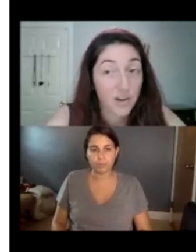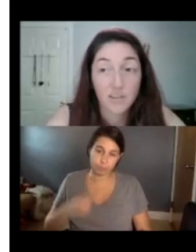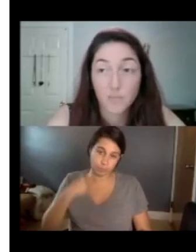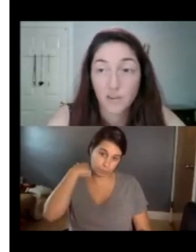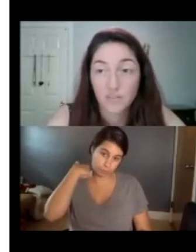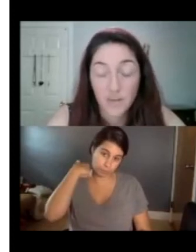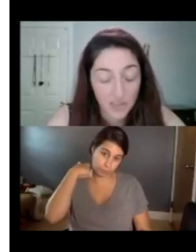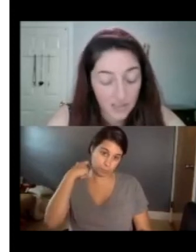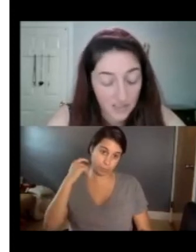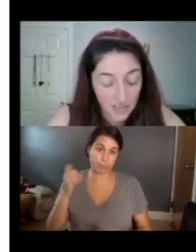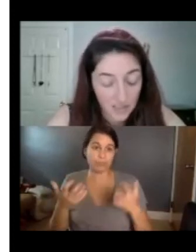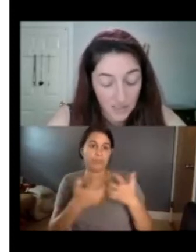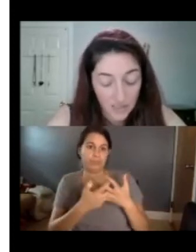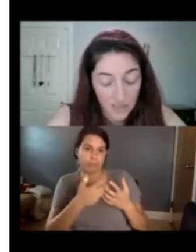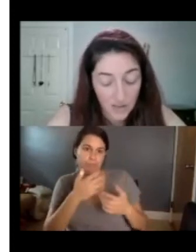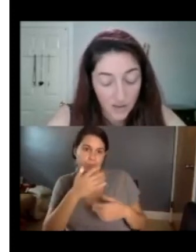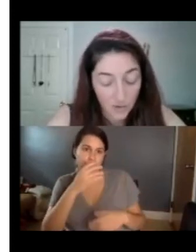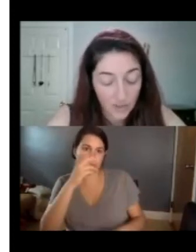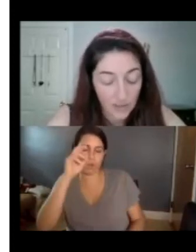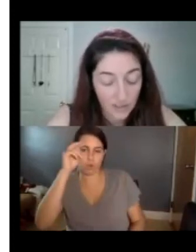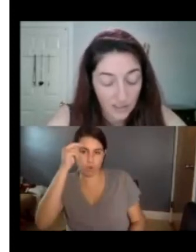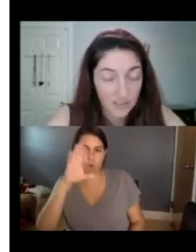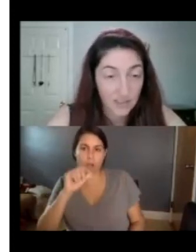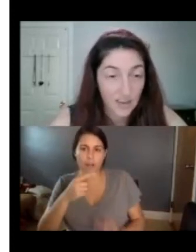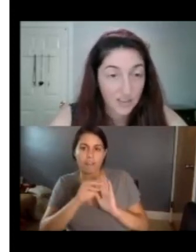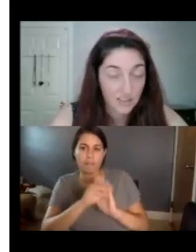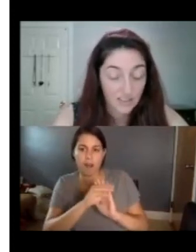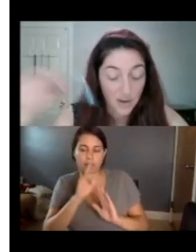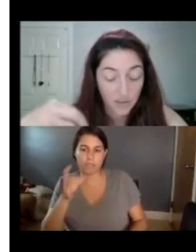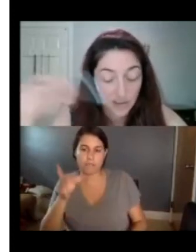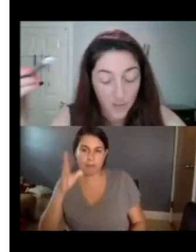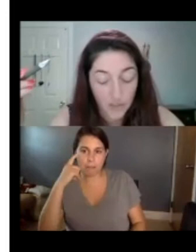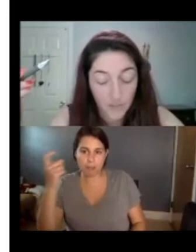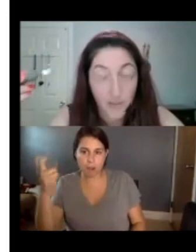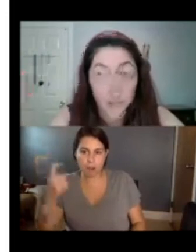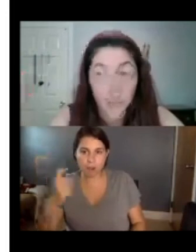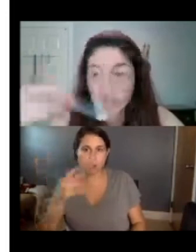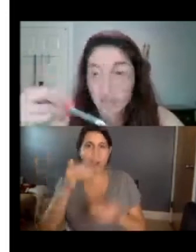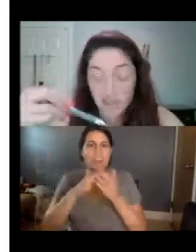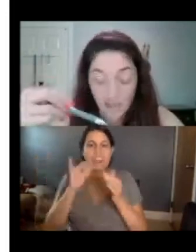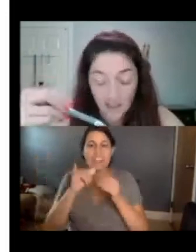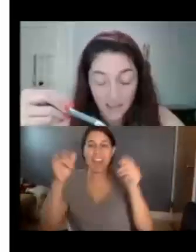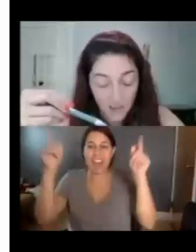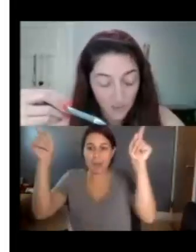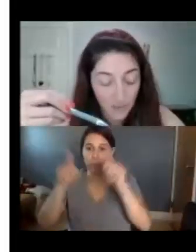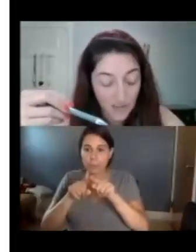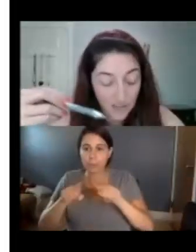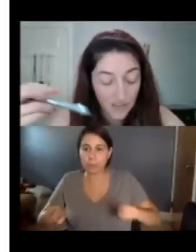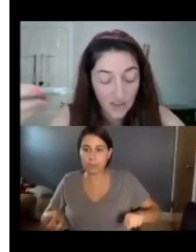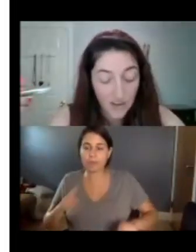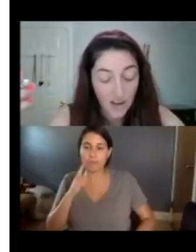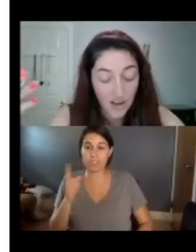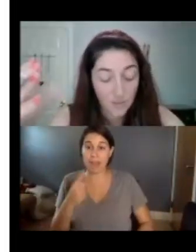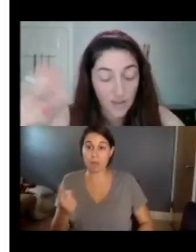with the neurocognitive model of nightmares. So this figure is, again, just the downward and upward spirals that I showed in the last summary